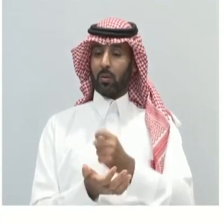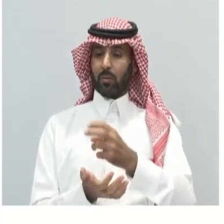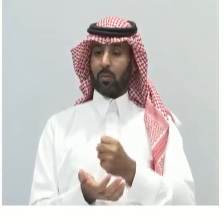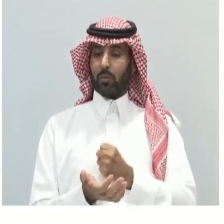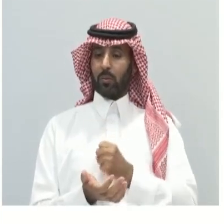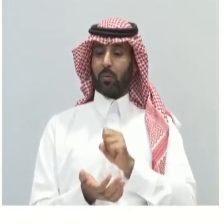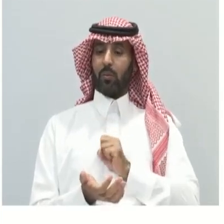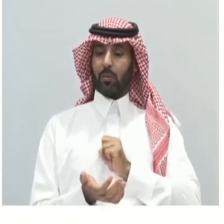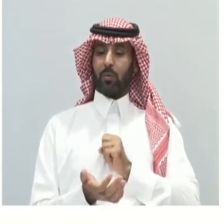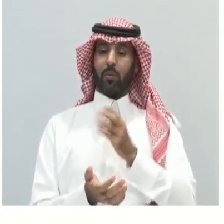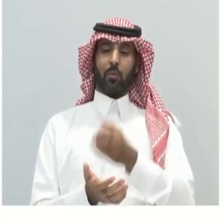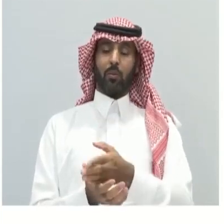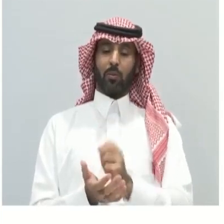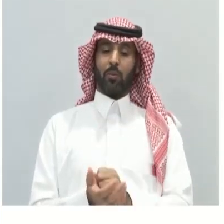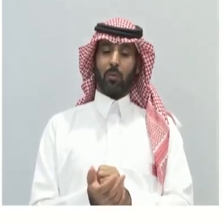is indirect here?